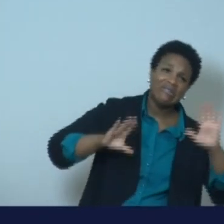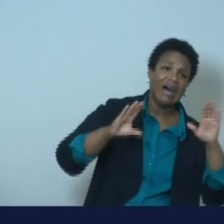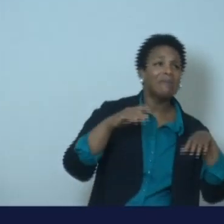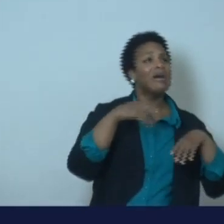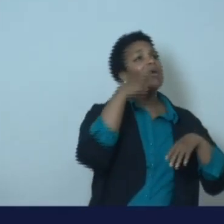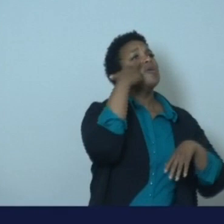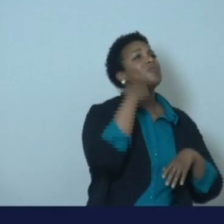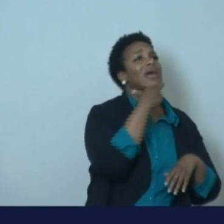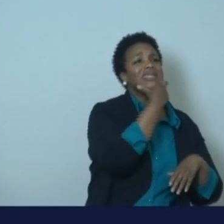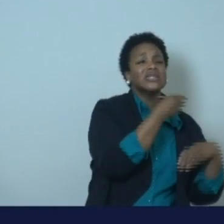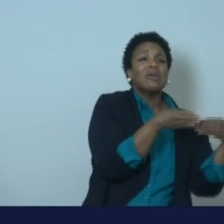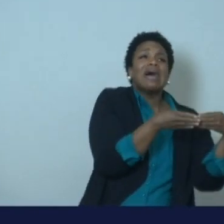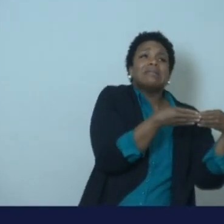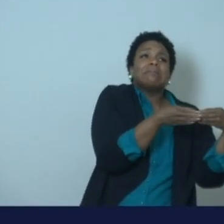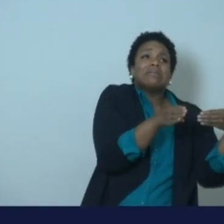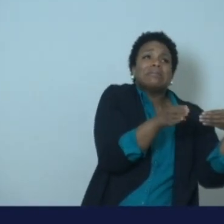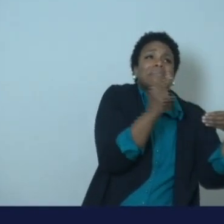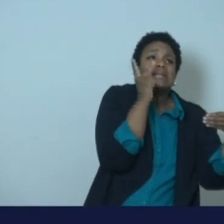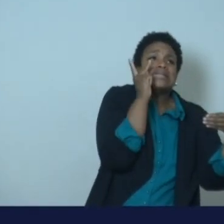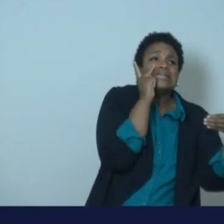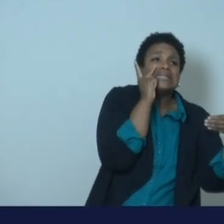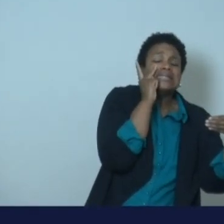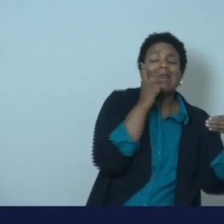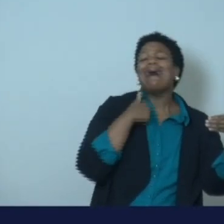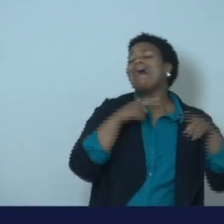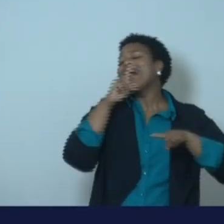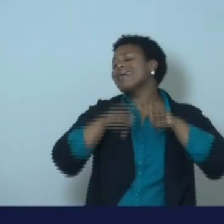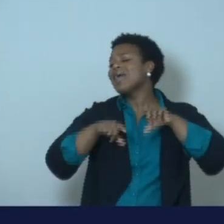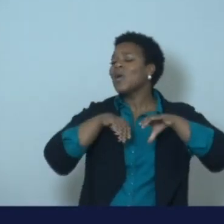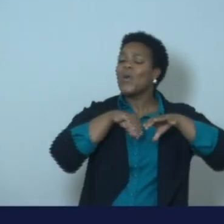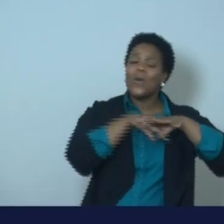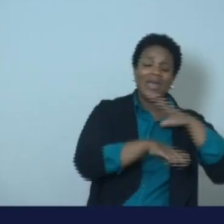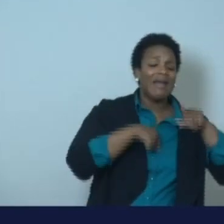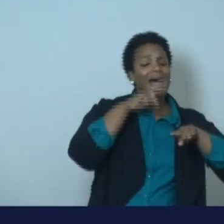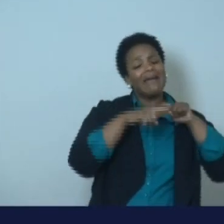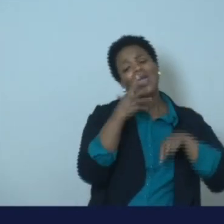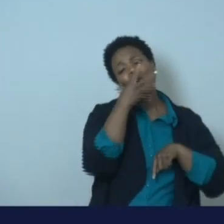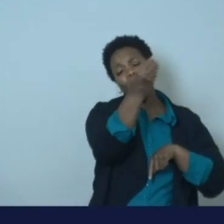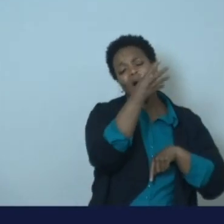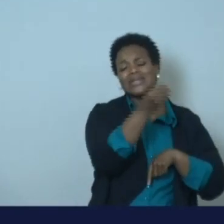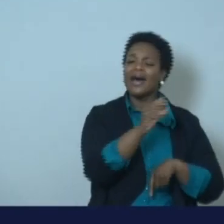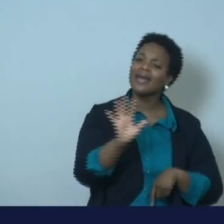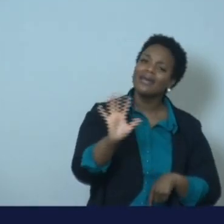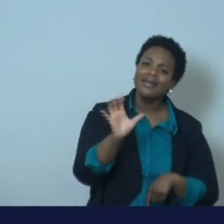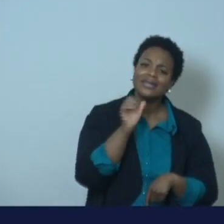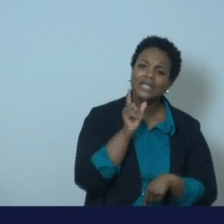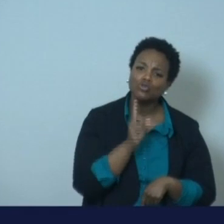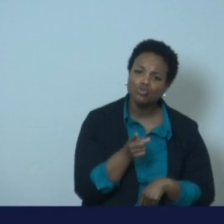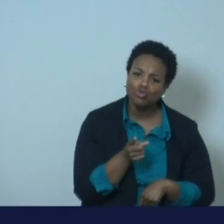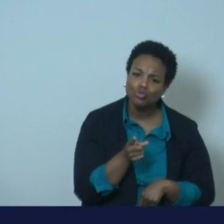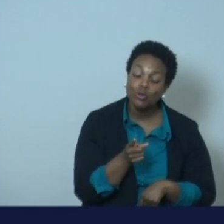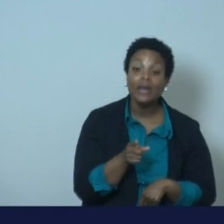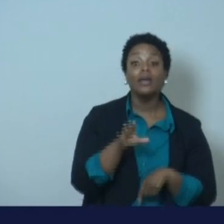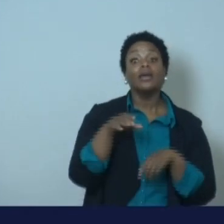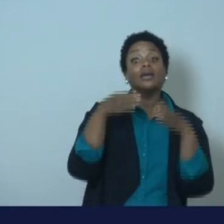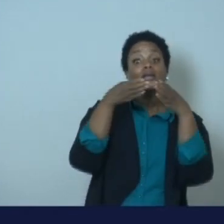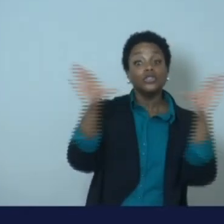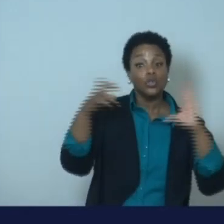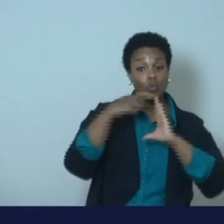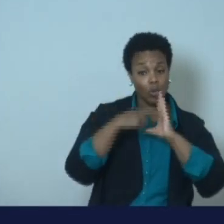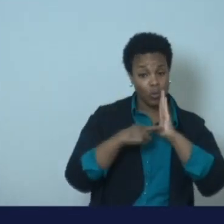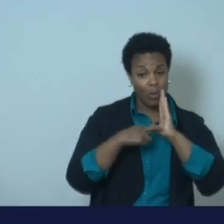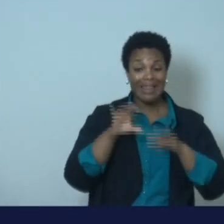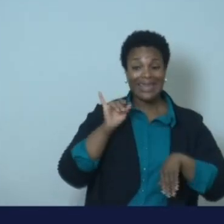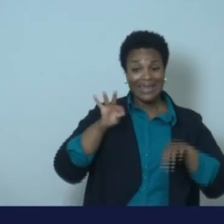get to go, that there's no way to be outside. The general rule still is, if you can work from home, you should. If